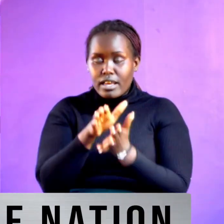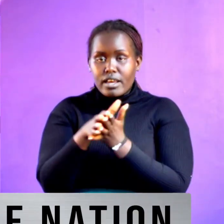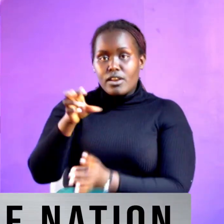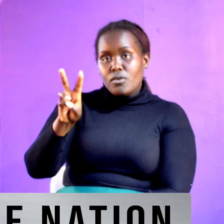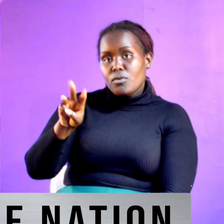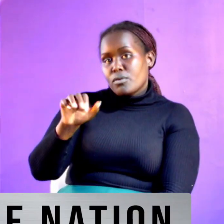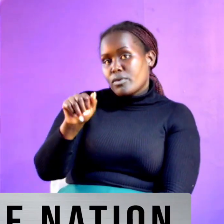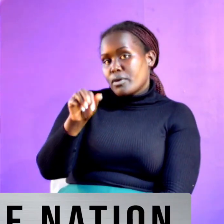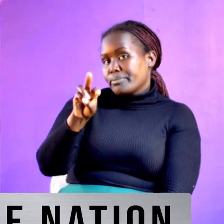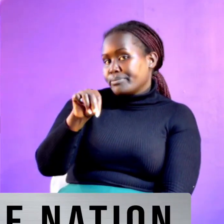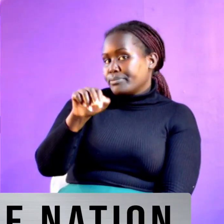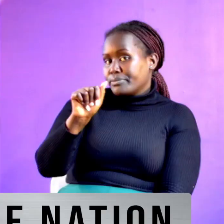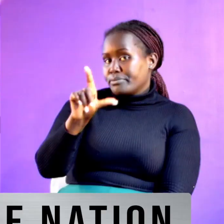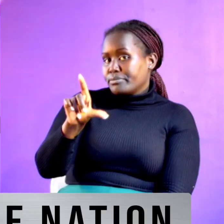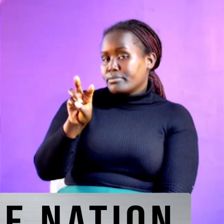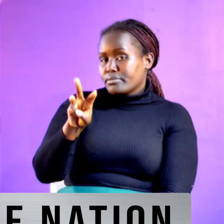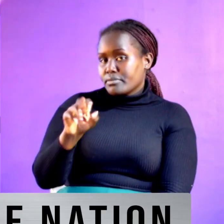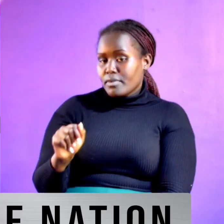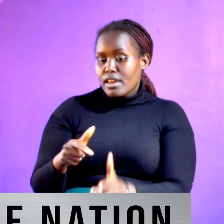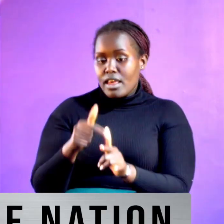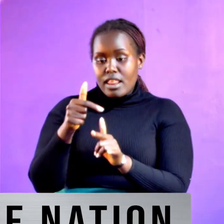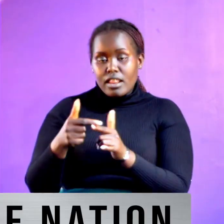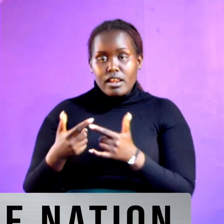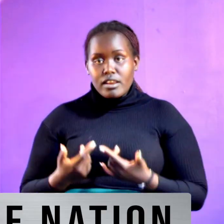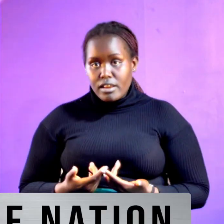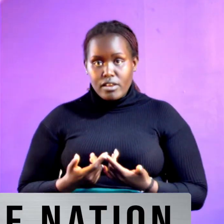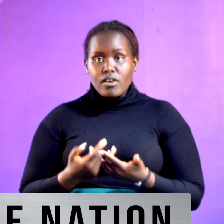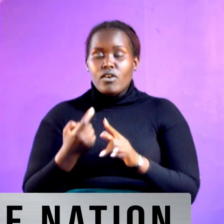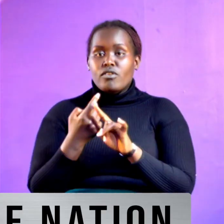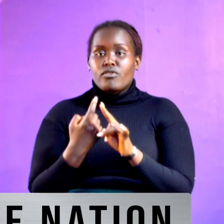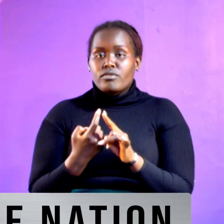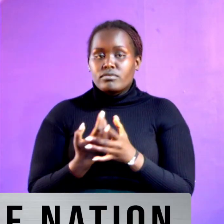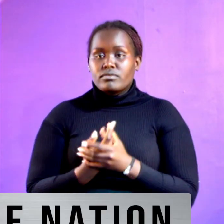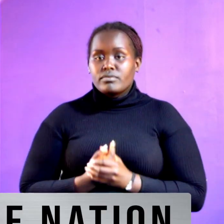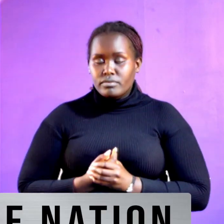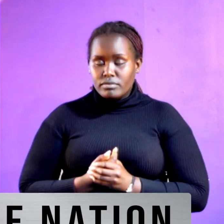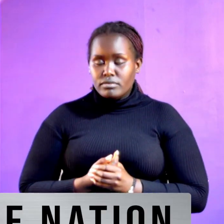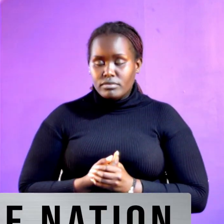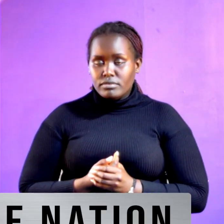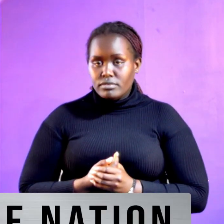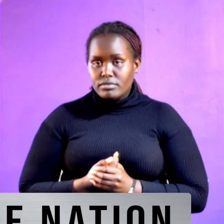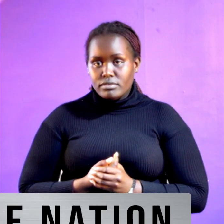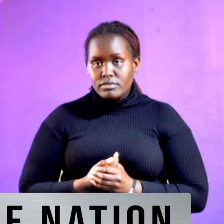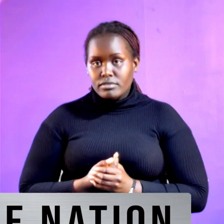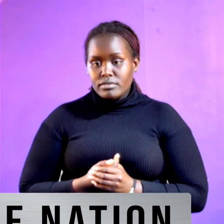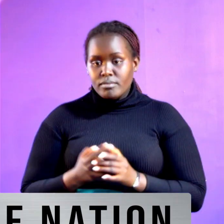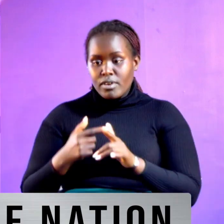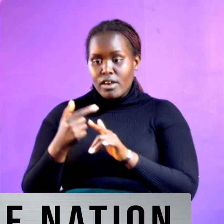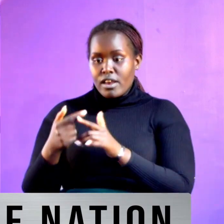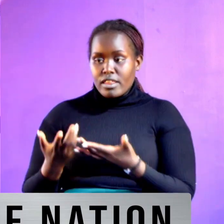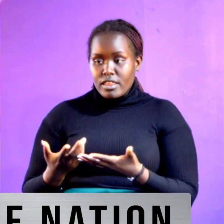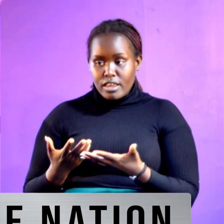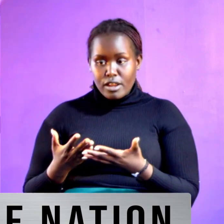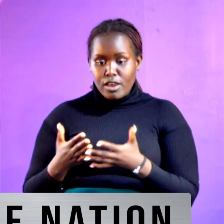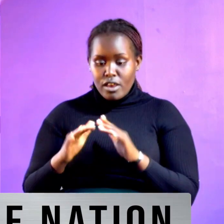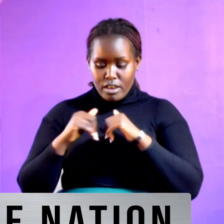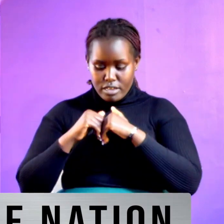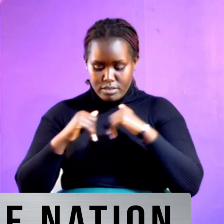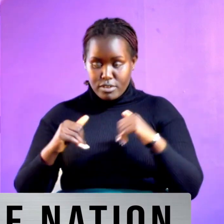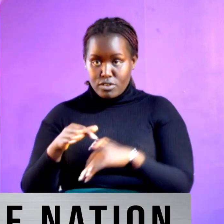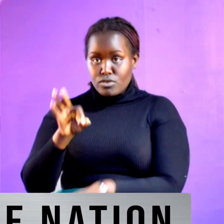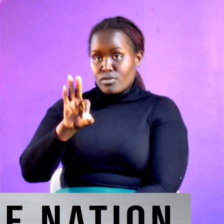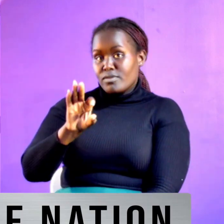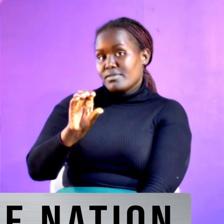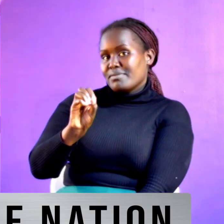on party leadership. Yes. And then then Martin Shikuku. on Martin Remember Shikuku the too. Ford Asili Yeah, and Ford and then Kenya Ford issue. split to Ford Kenya and